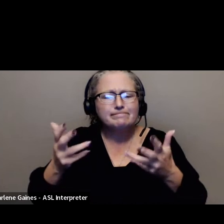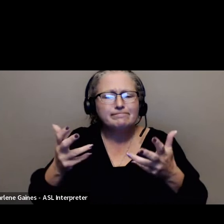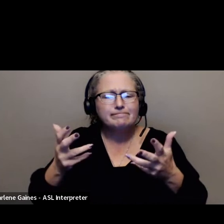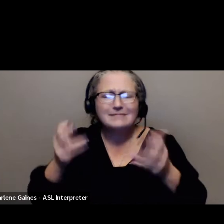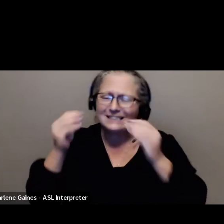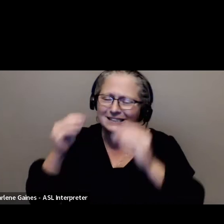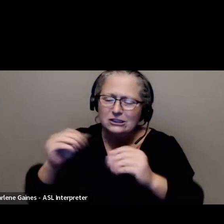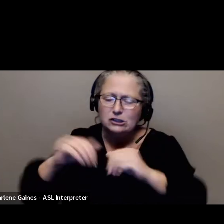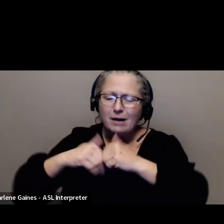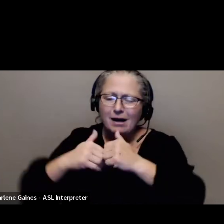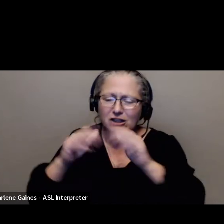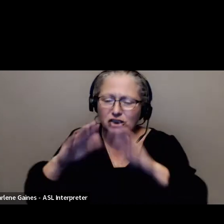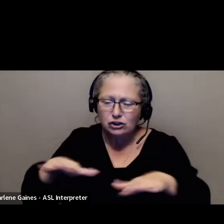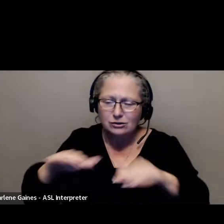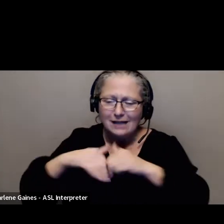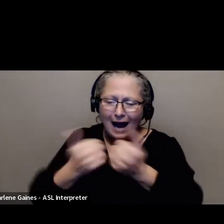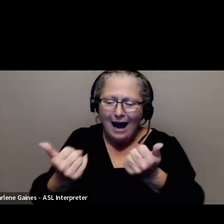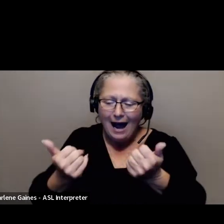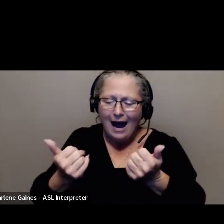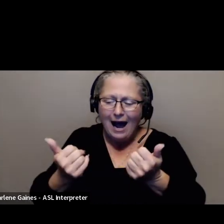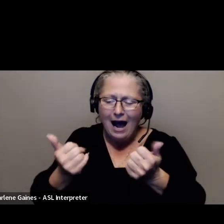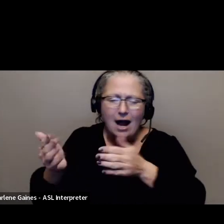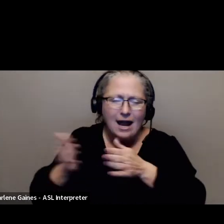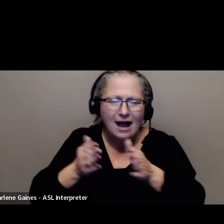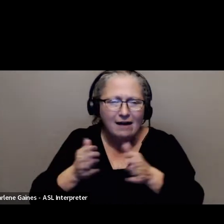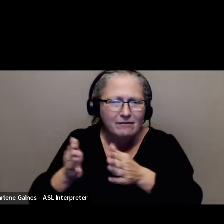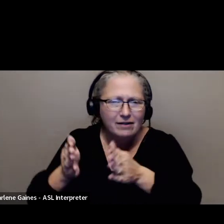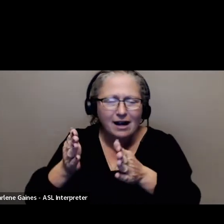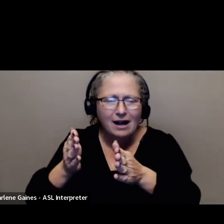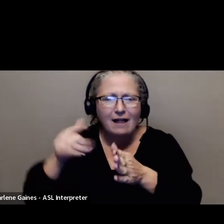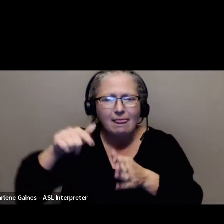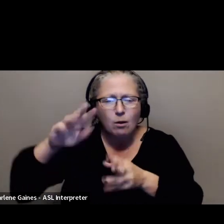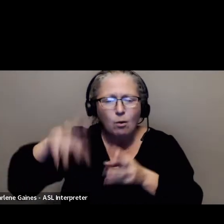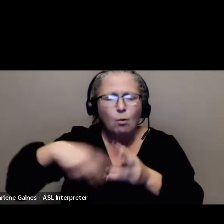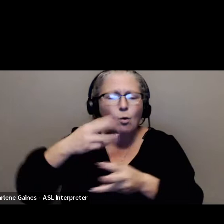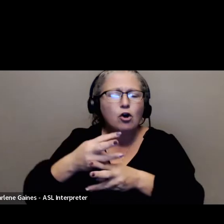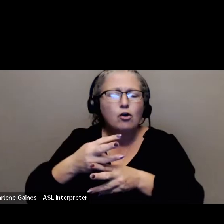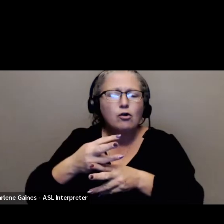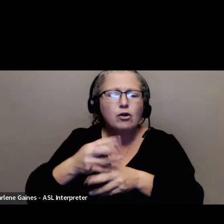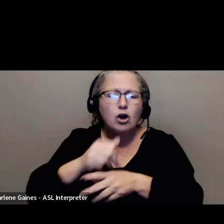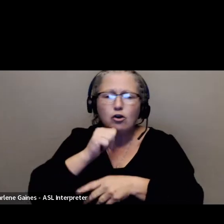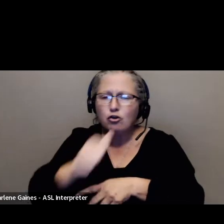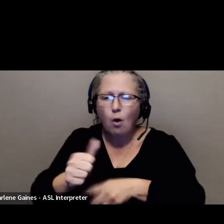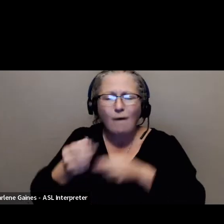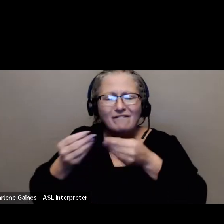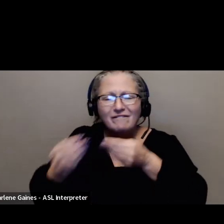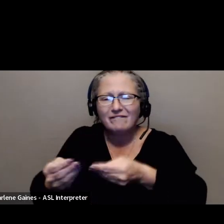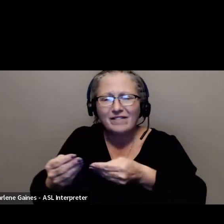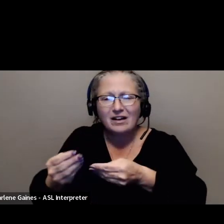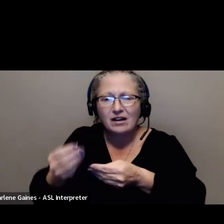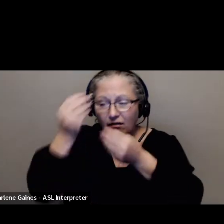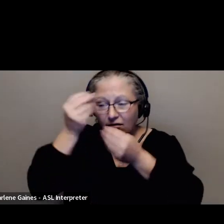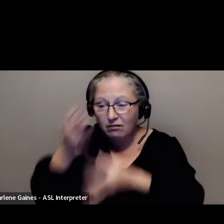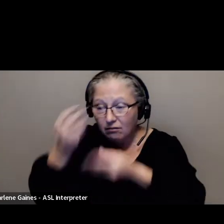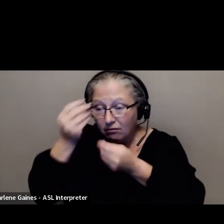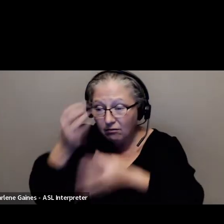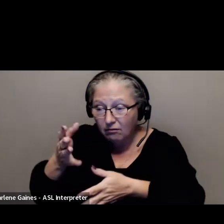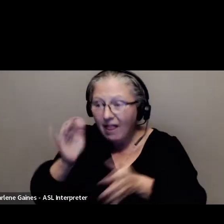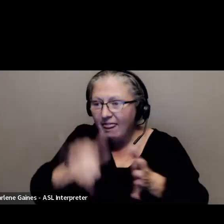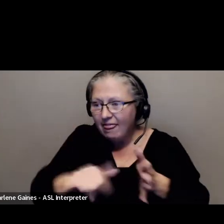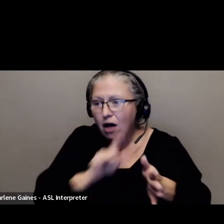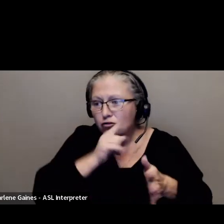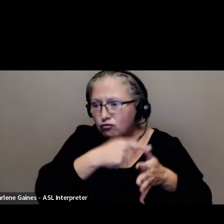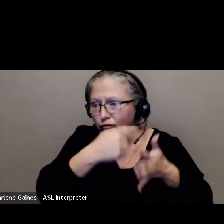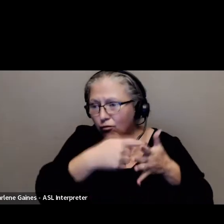teach them how to navigate this world, and don't feed them and tell them, well, this is the truth and this is the